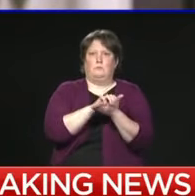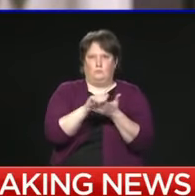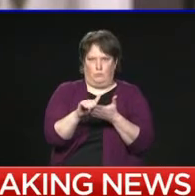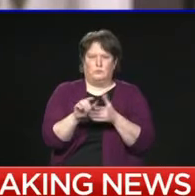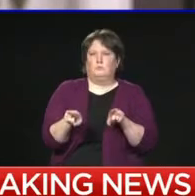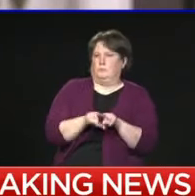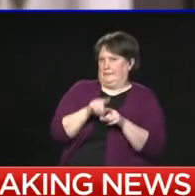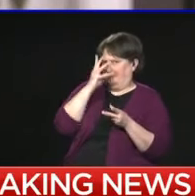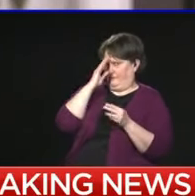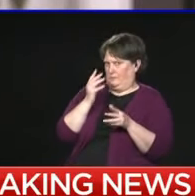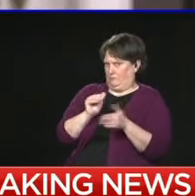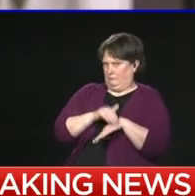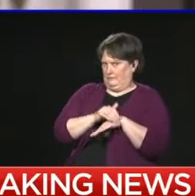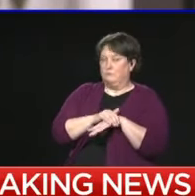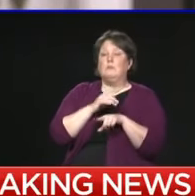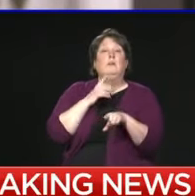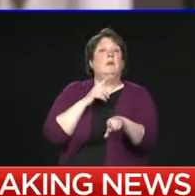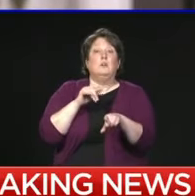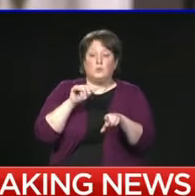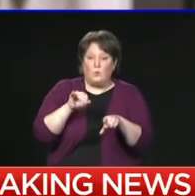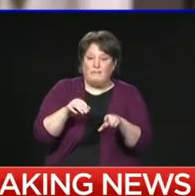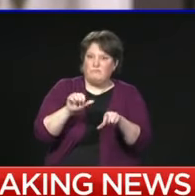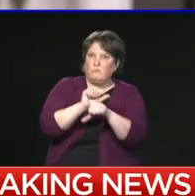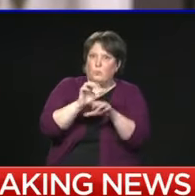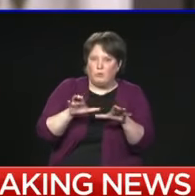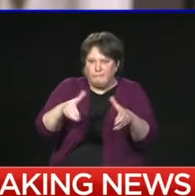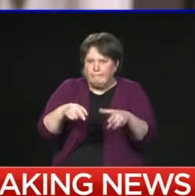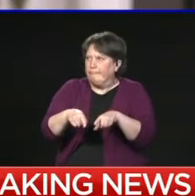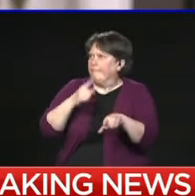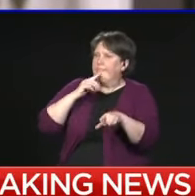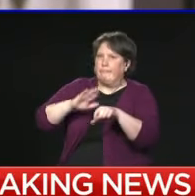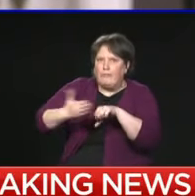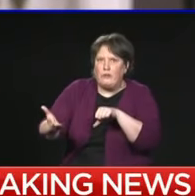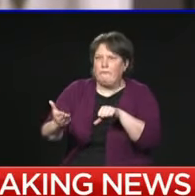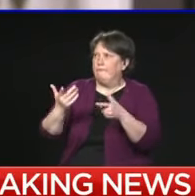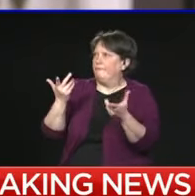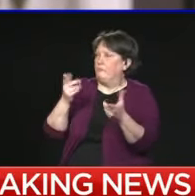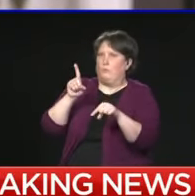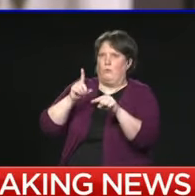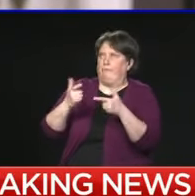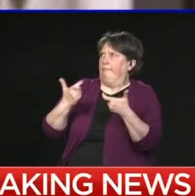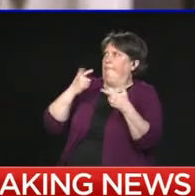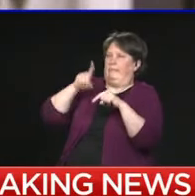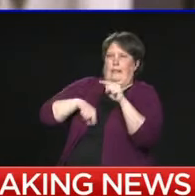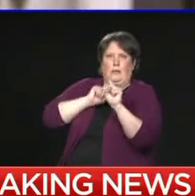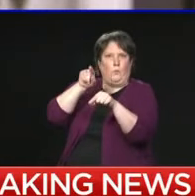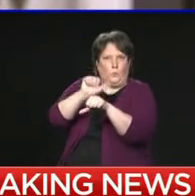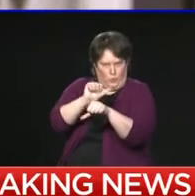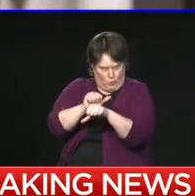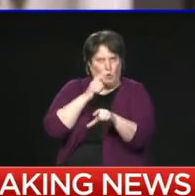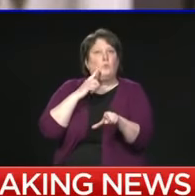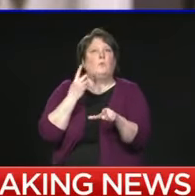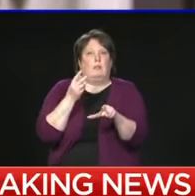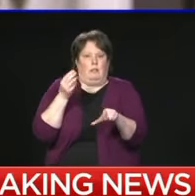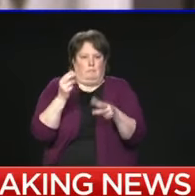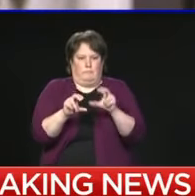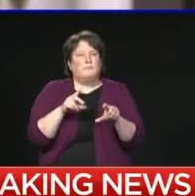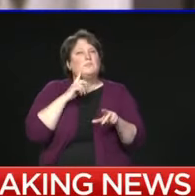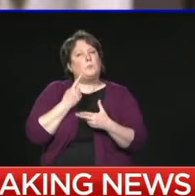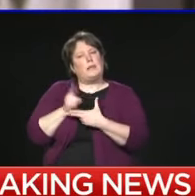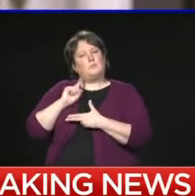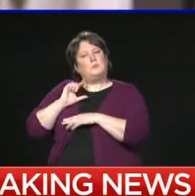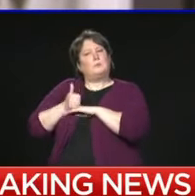4 months for workers who lose their income as a result of COVID-19. This will replace the 2 benefits we announced